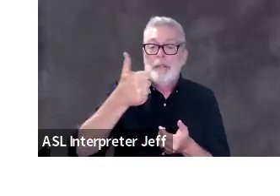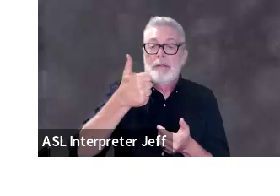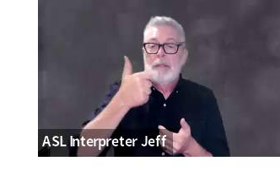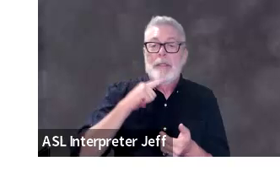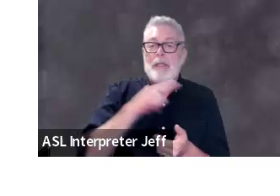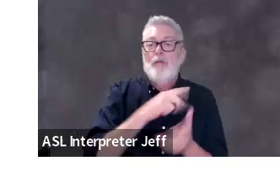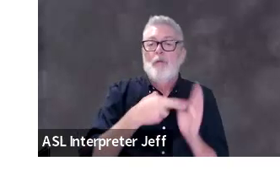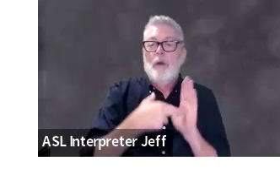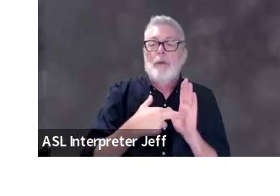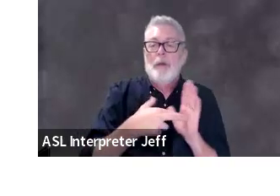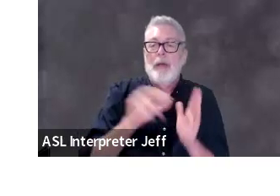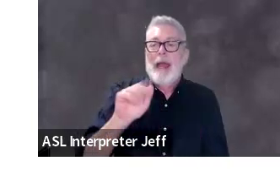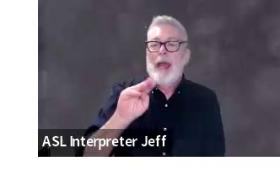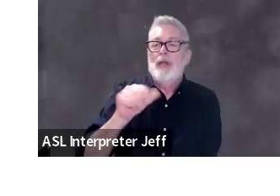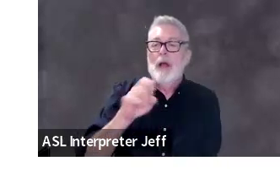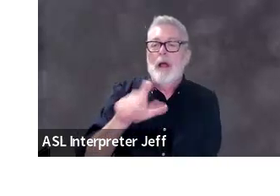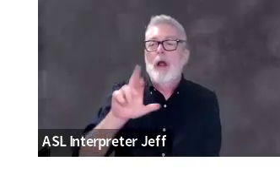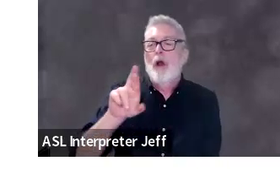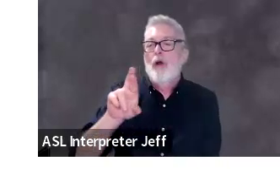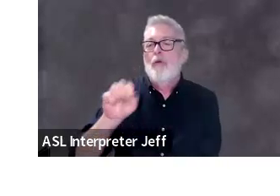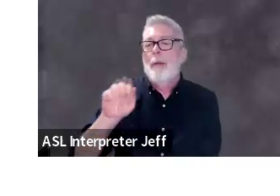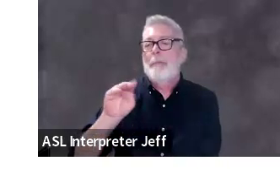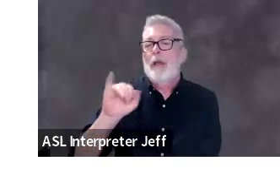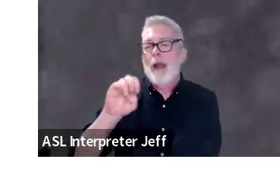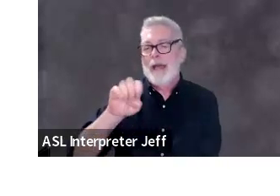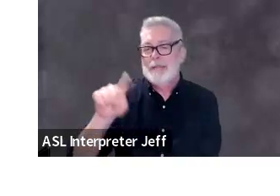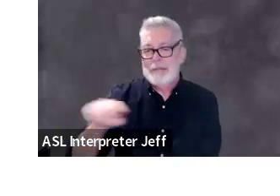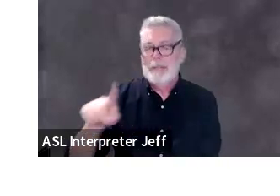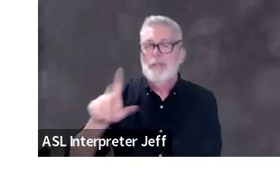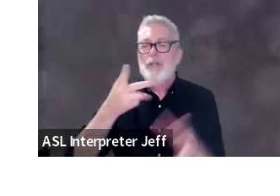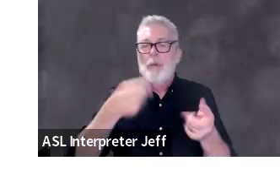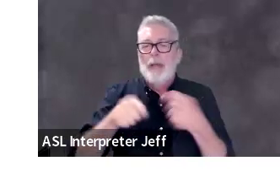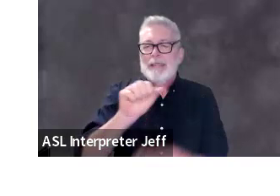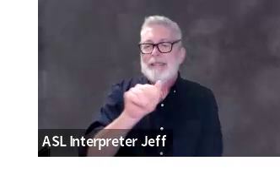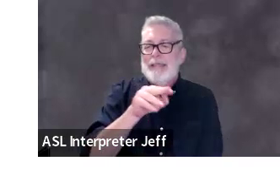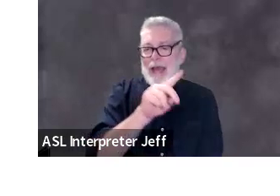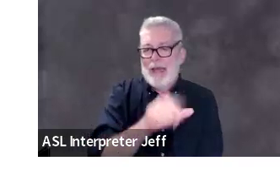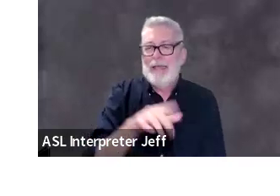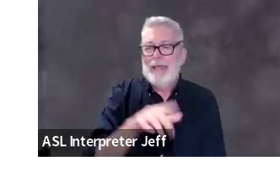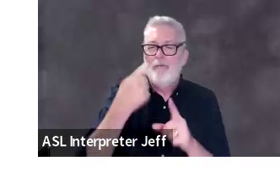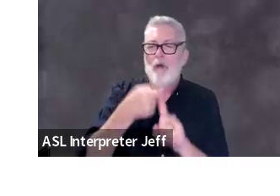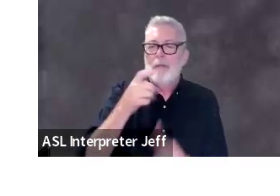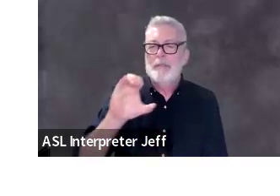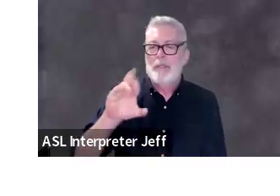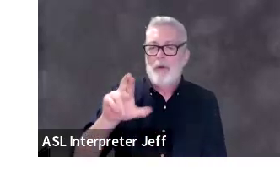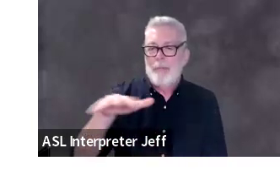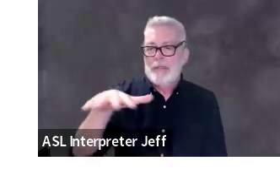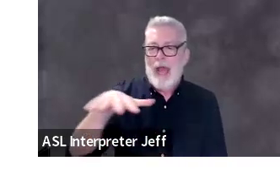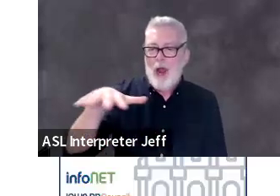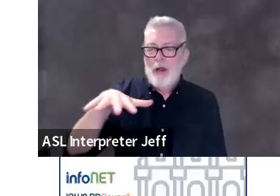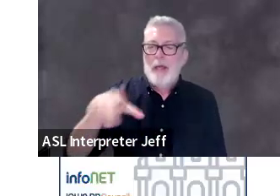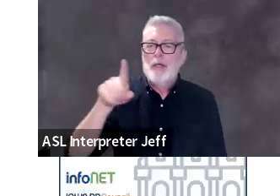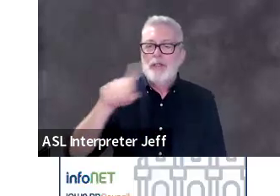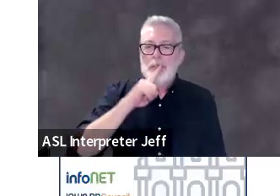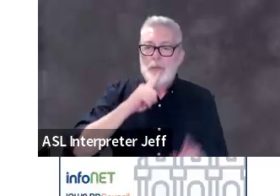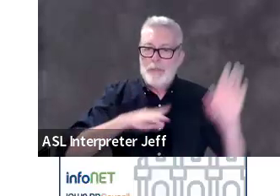legislator, Representative Angel Ramirez, who took over for Sammy Sheets in the Cedar Rapids area, she was sworn